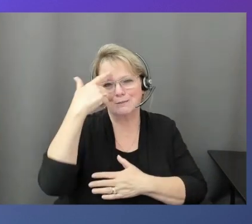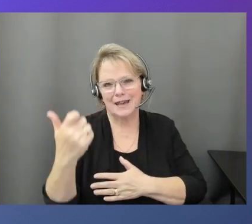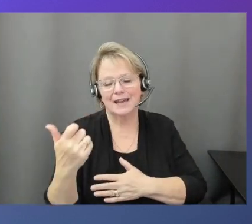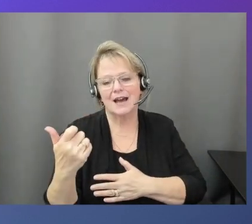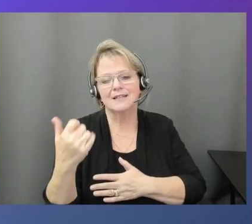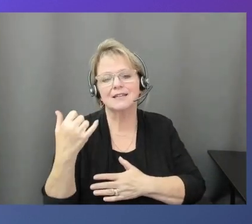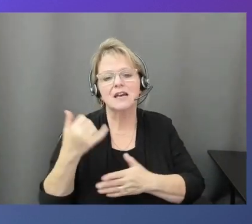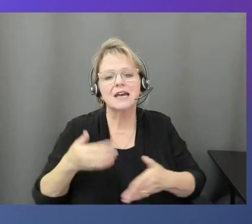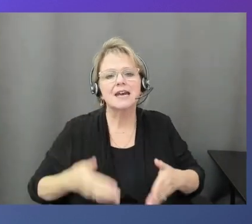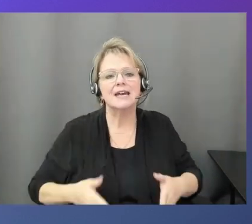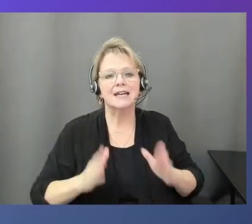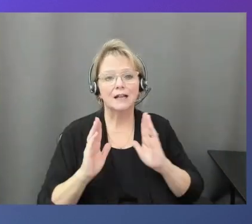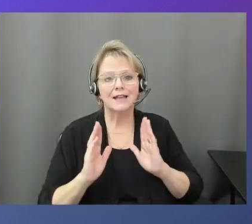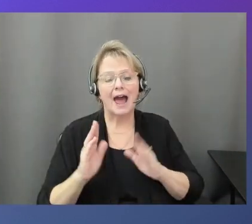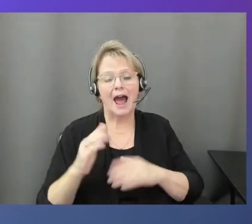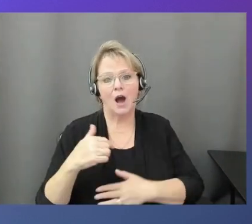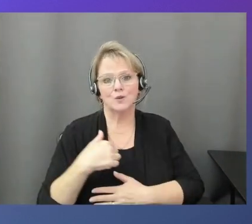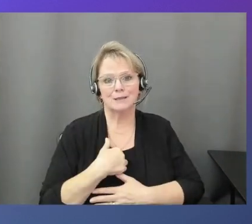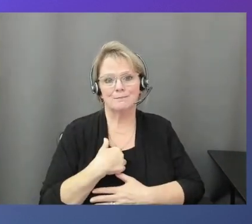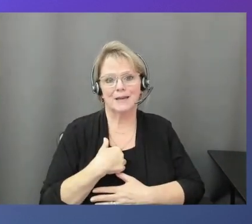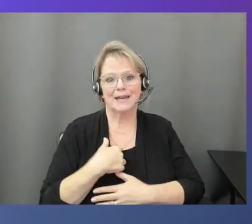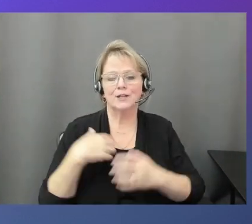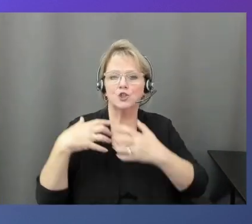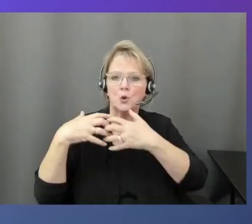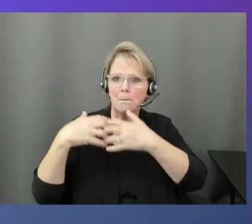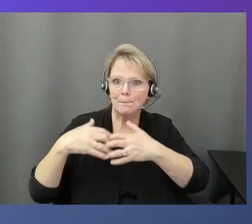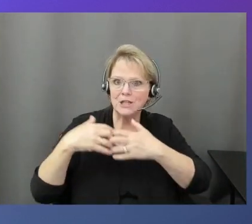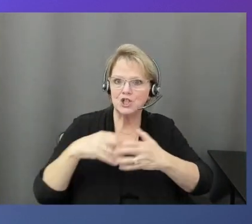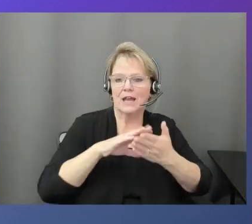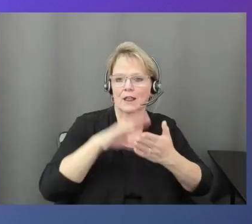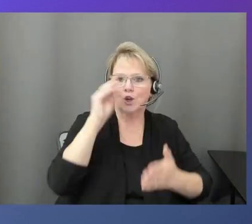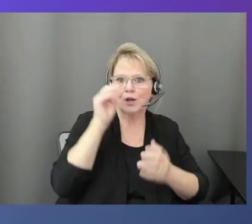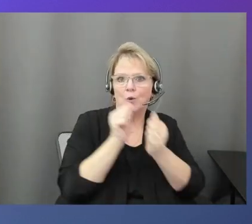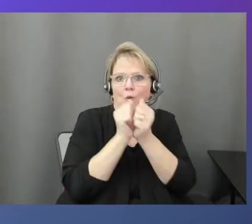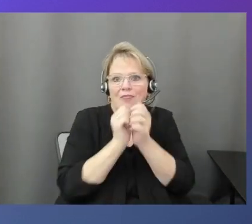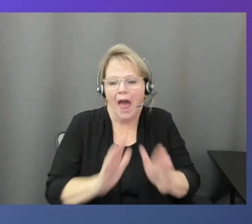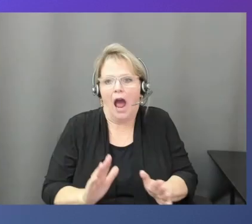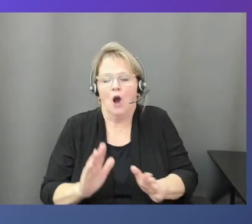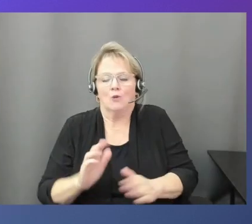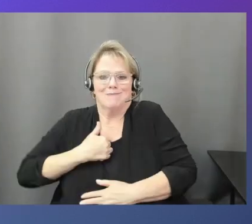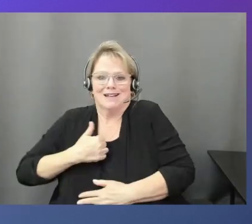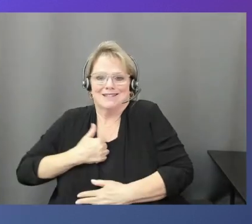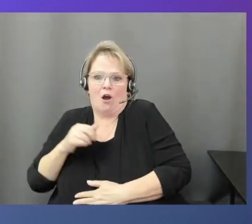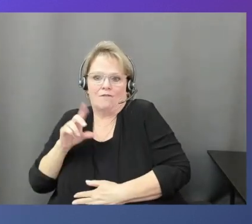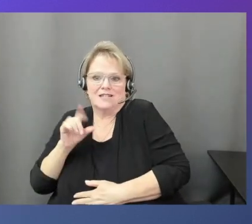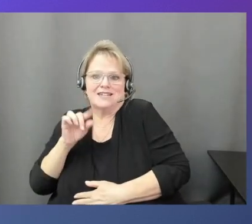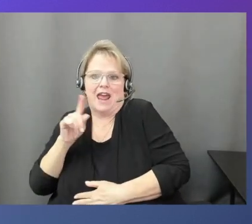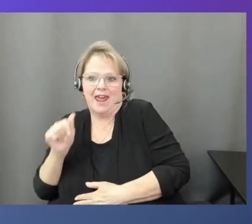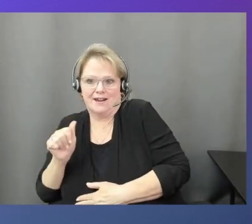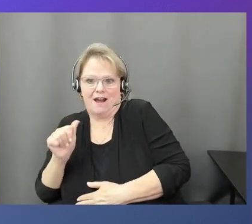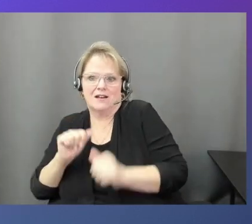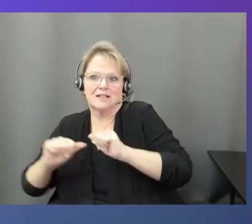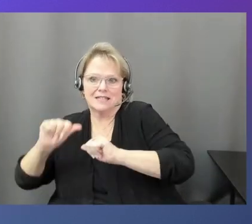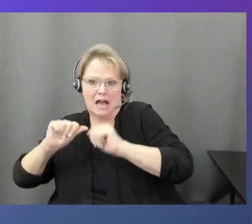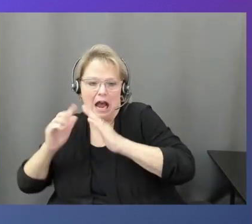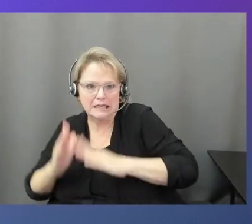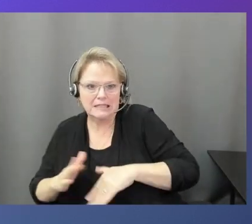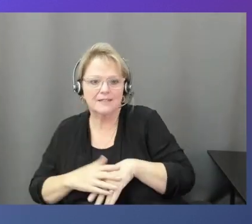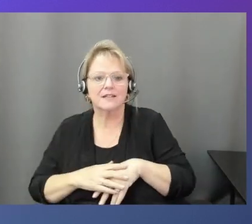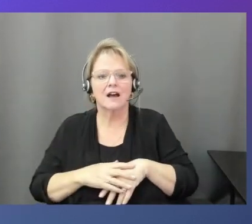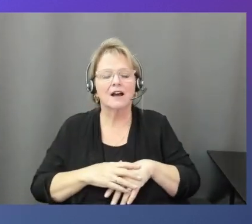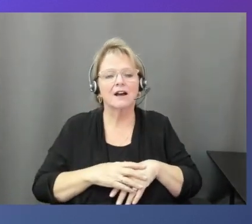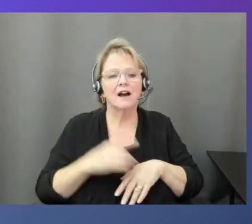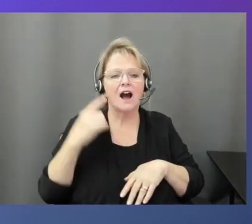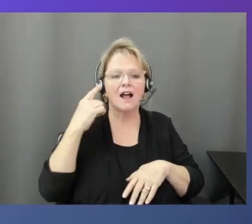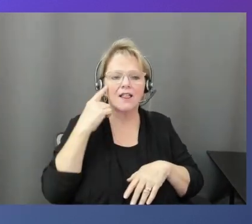get into machine learning without having to be a data scientist. I think so. And it's not just bringing a number of different models, but it's their